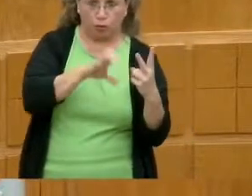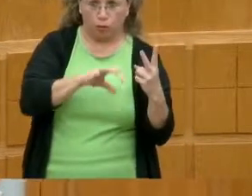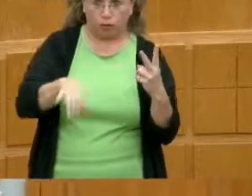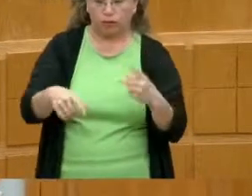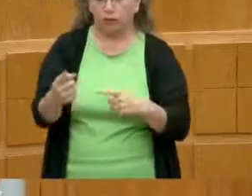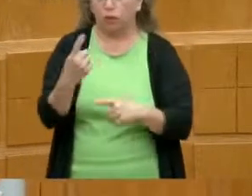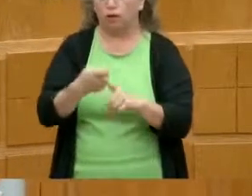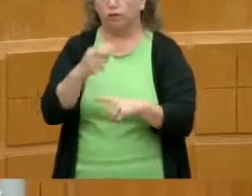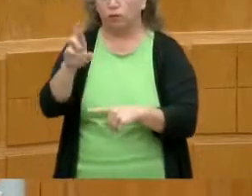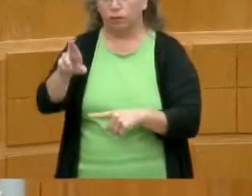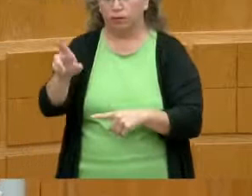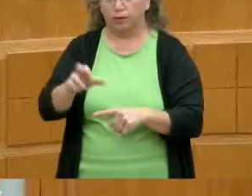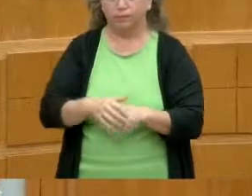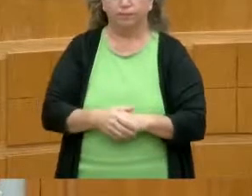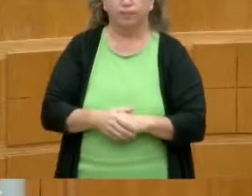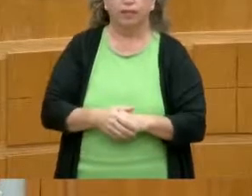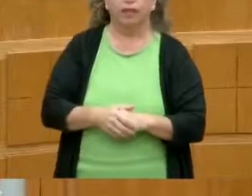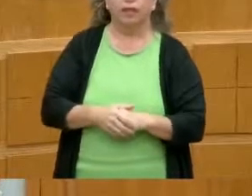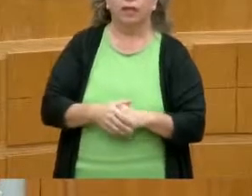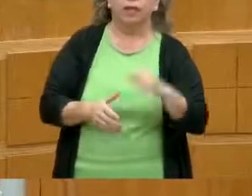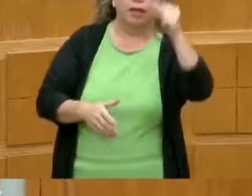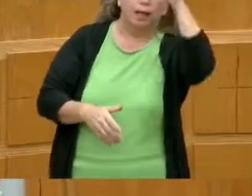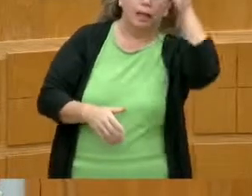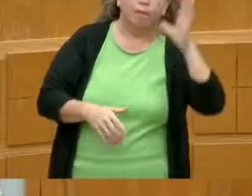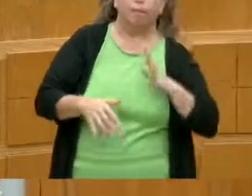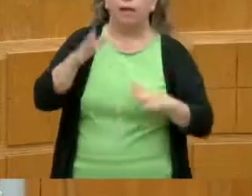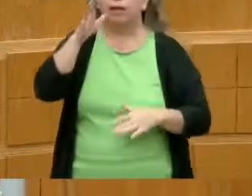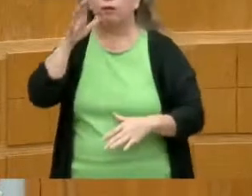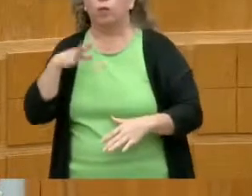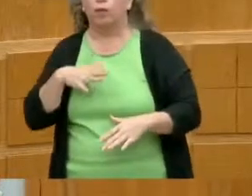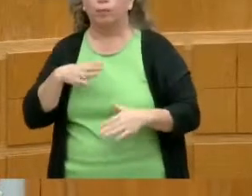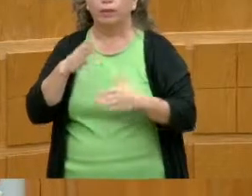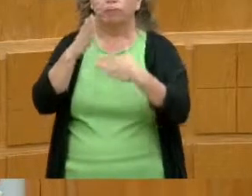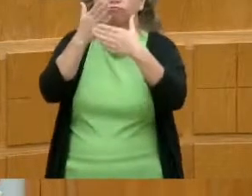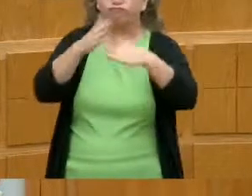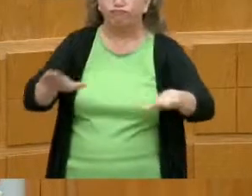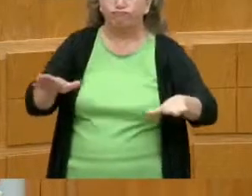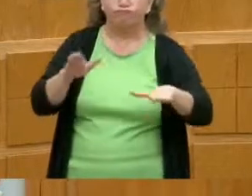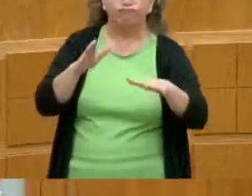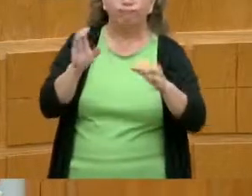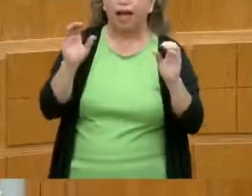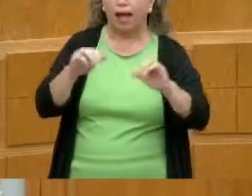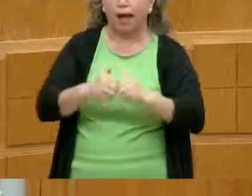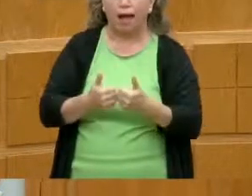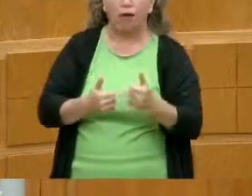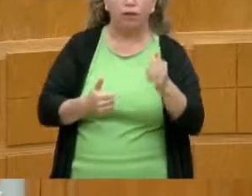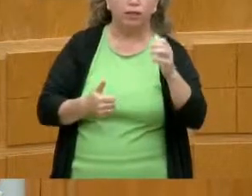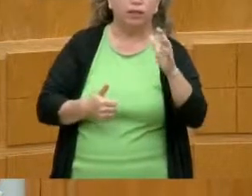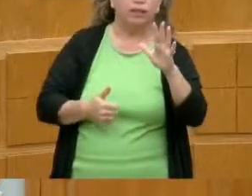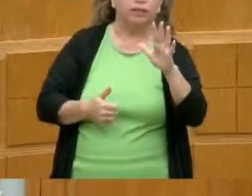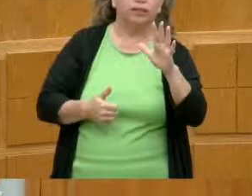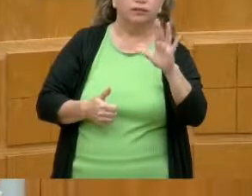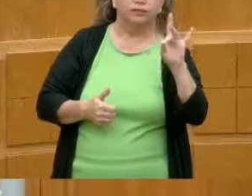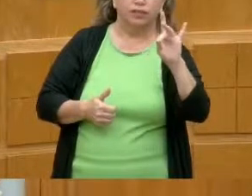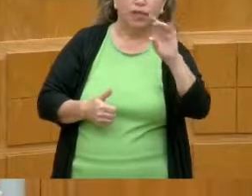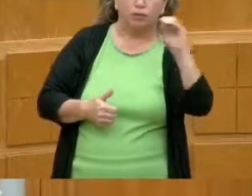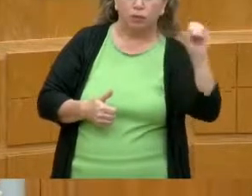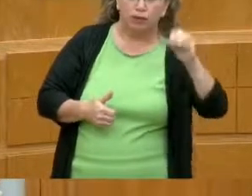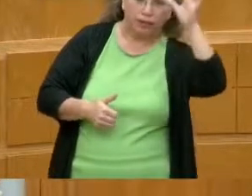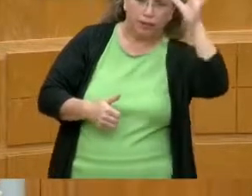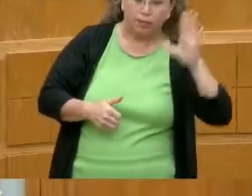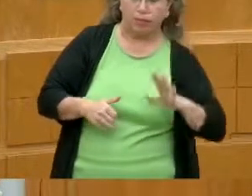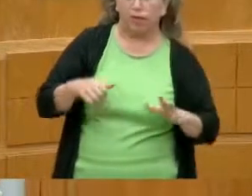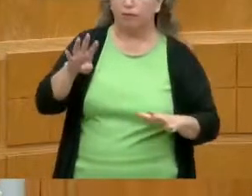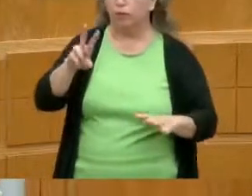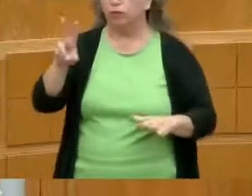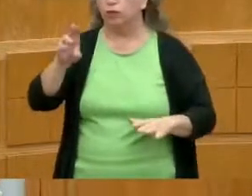The distribution of male to female in terms of total cases is 58% male and 42% female.